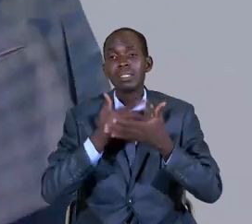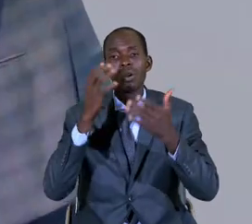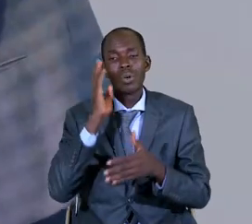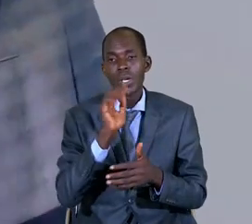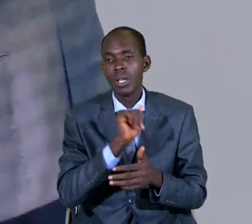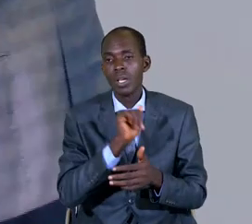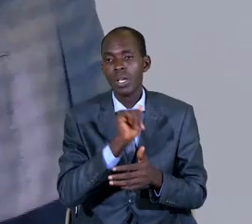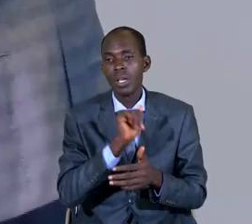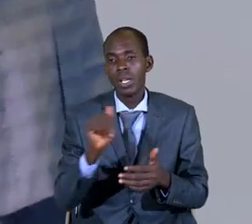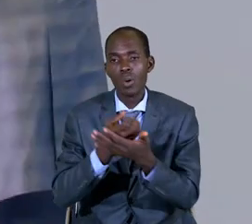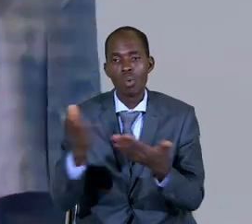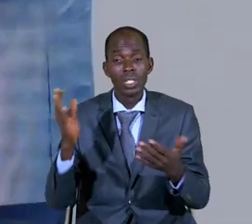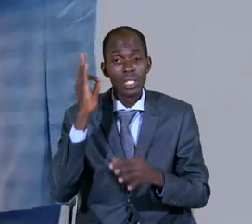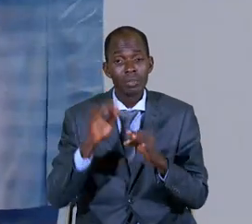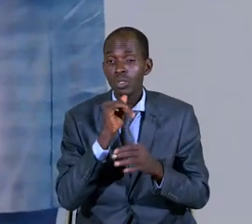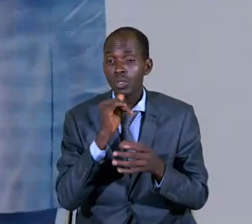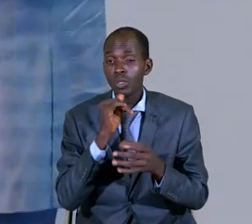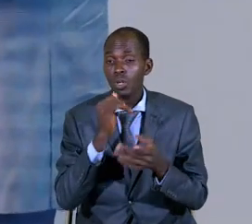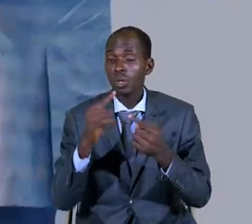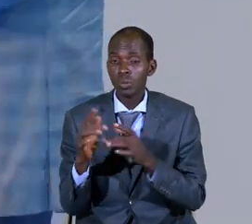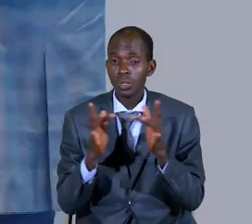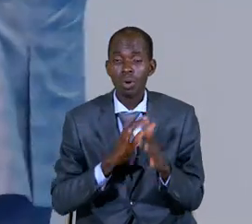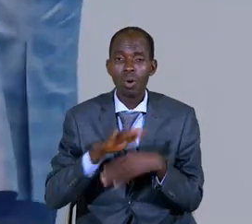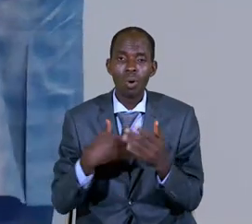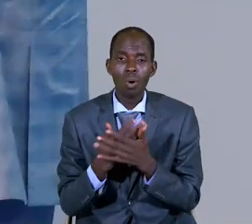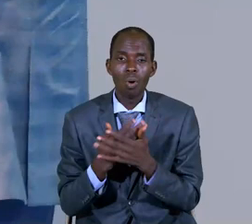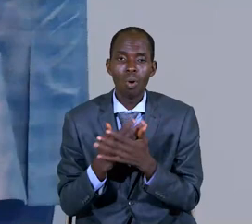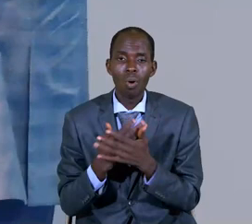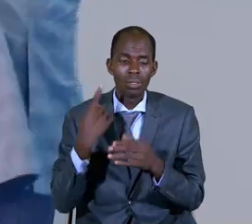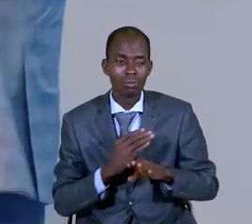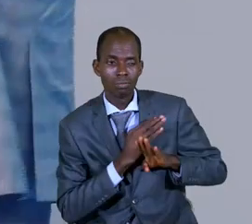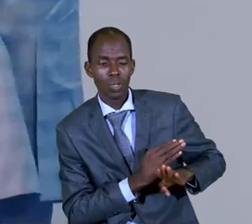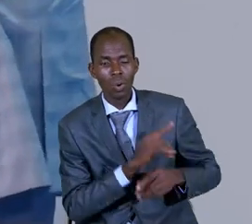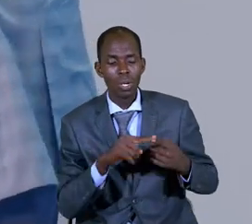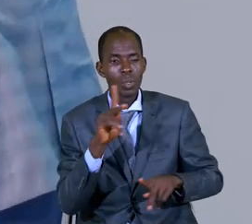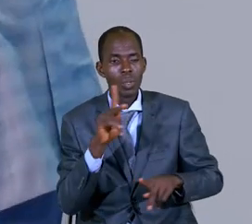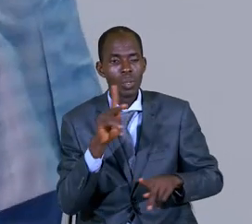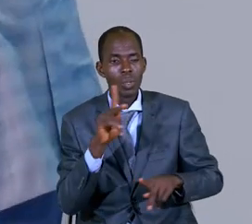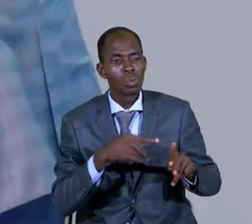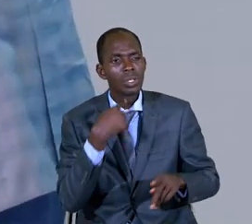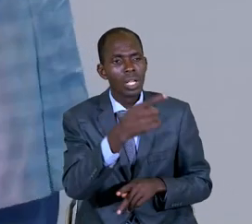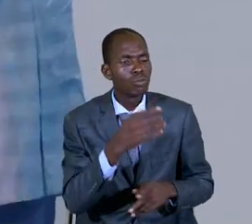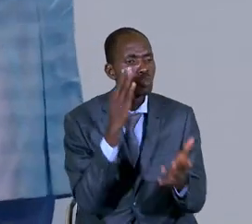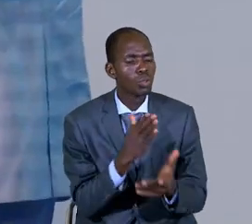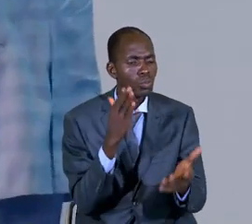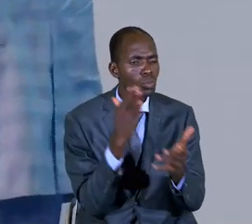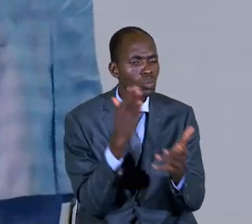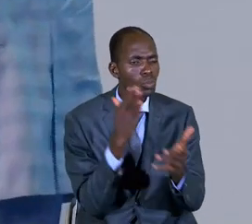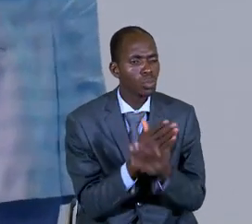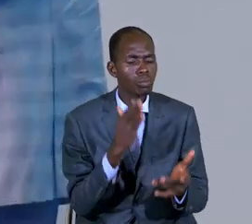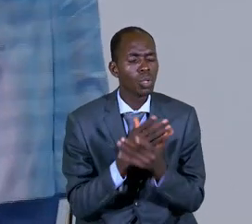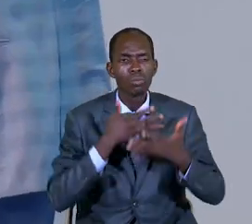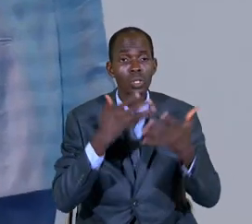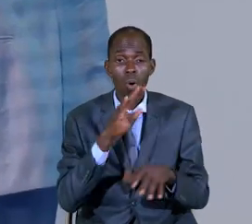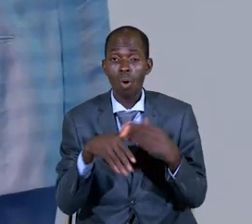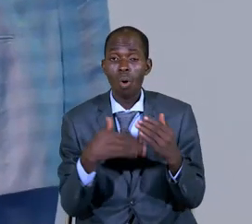didn't come to Jesus, all the resistance when the people told him, shut up, and he didn't shut up, all